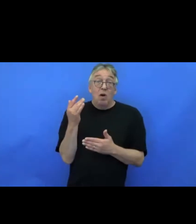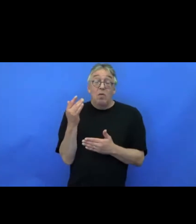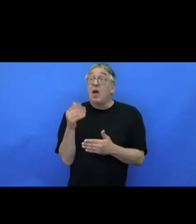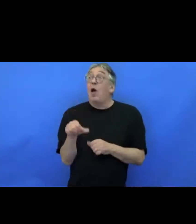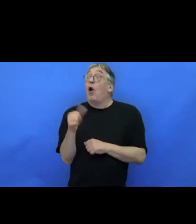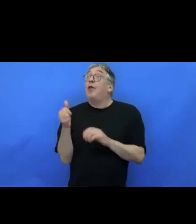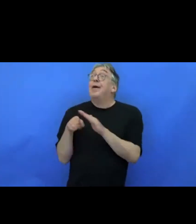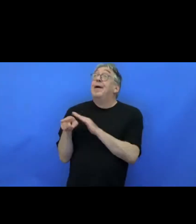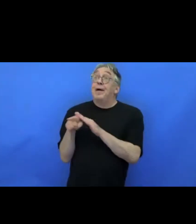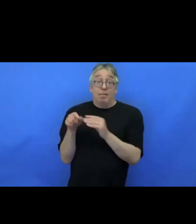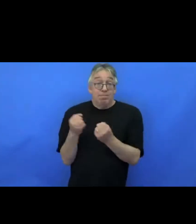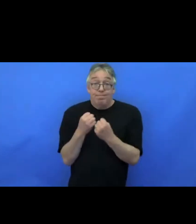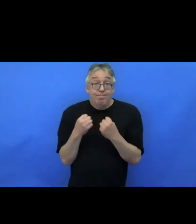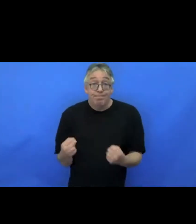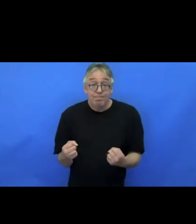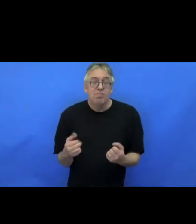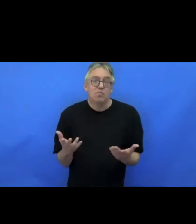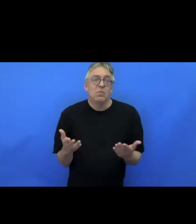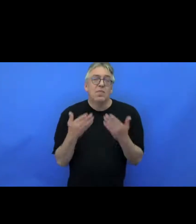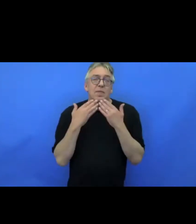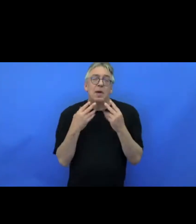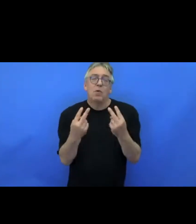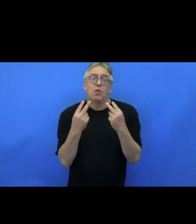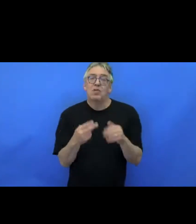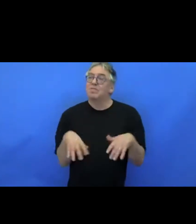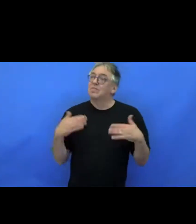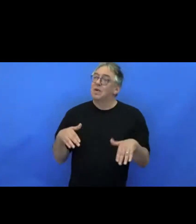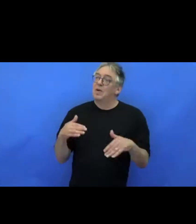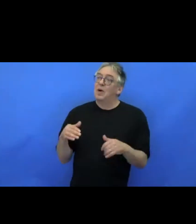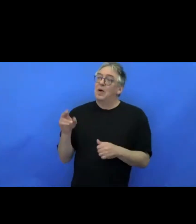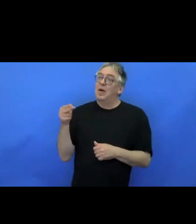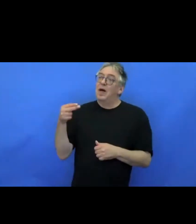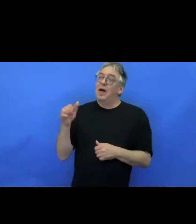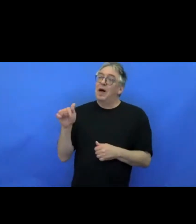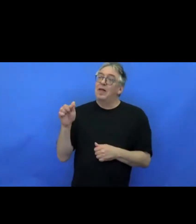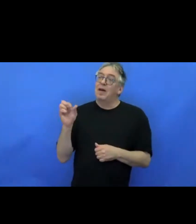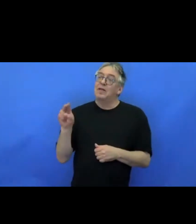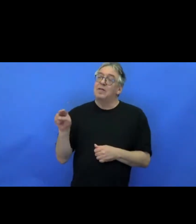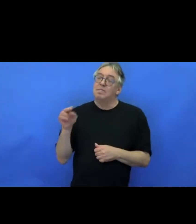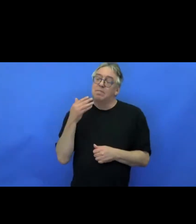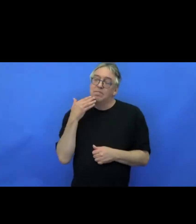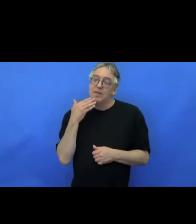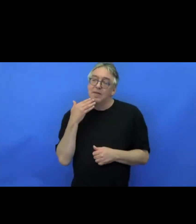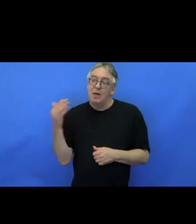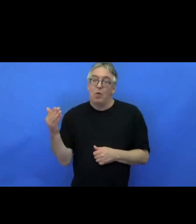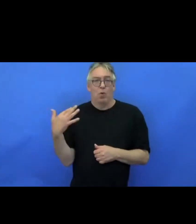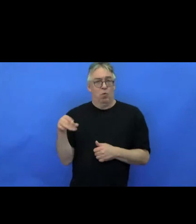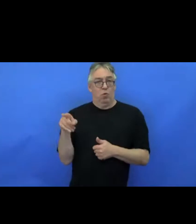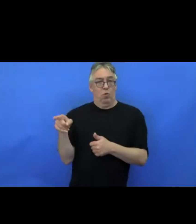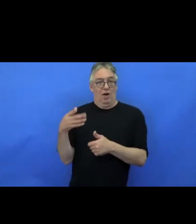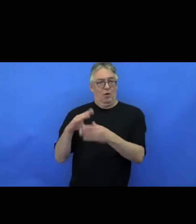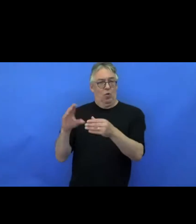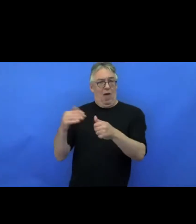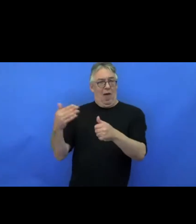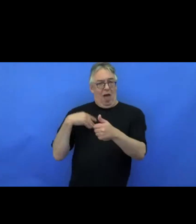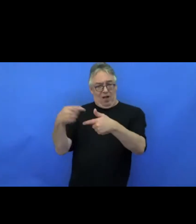so much. Thank you so much, Haitham. I think there's a few things coming out of that. These